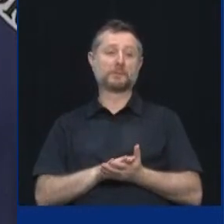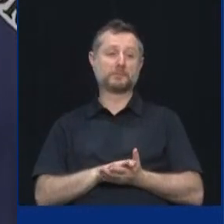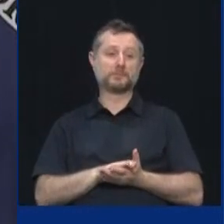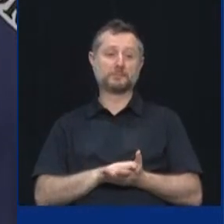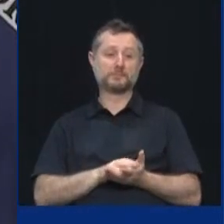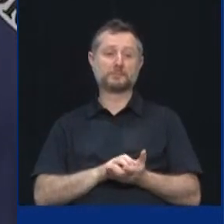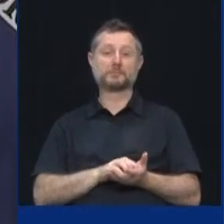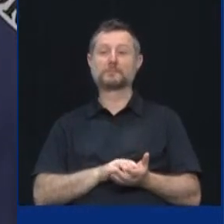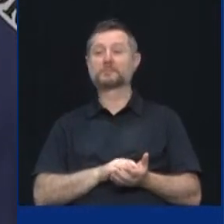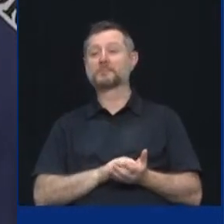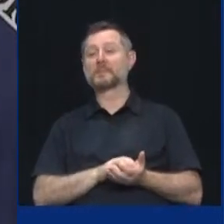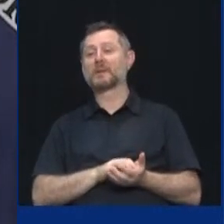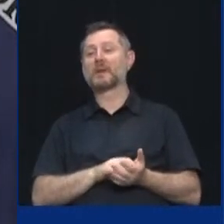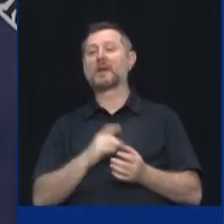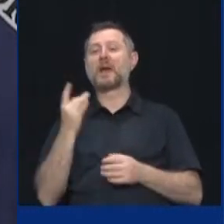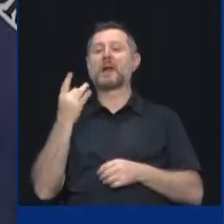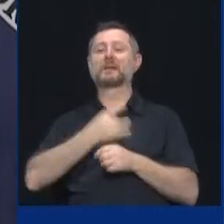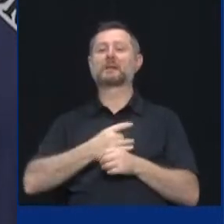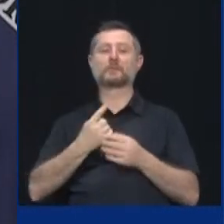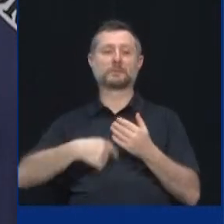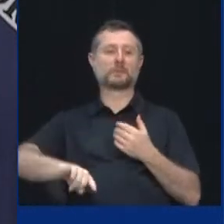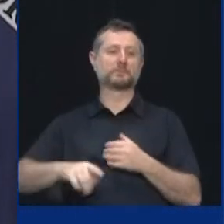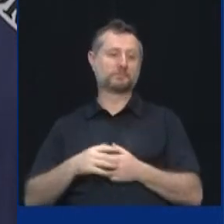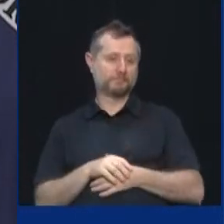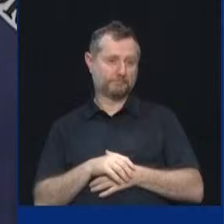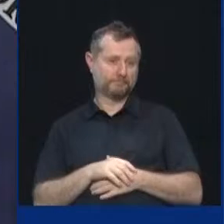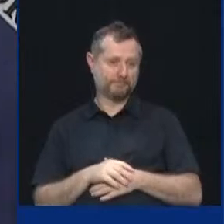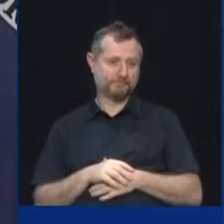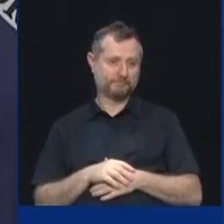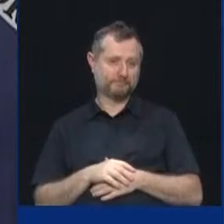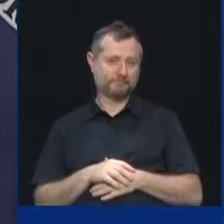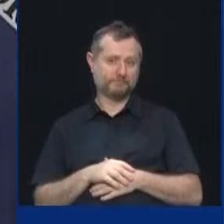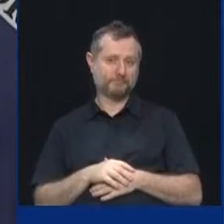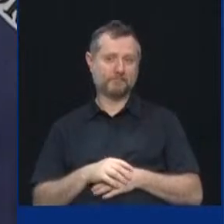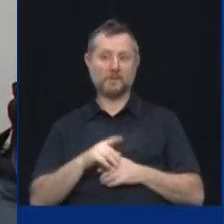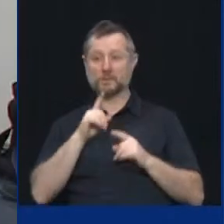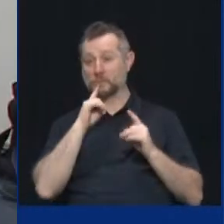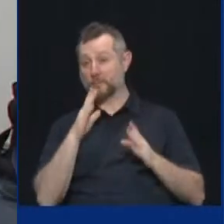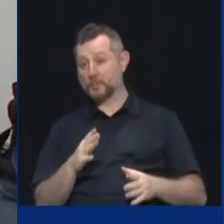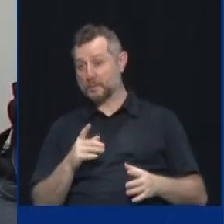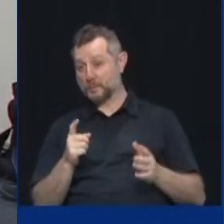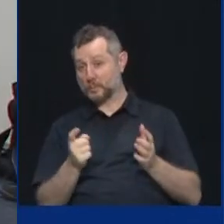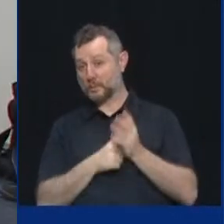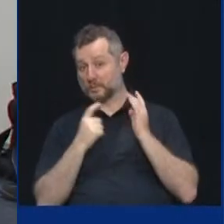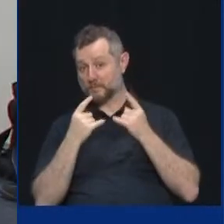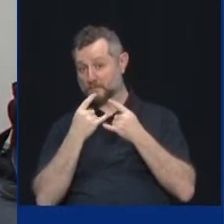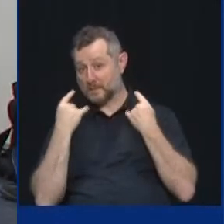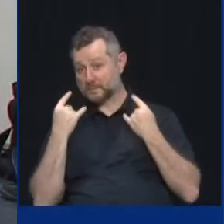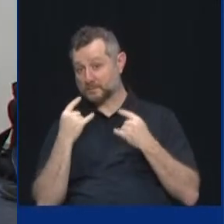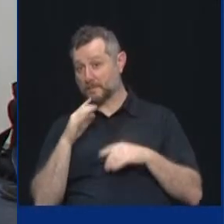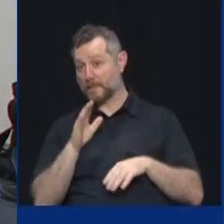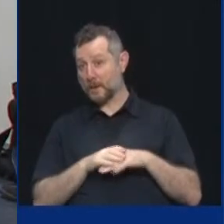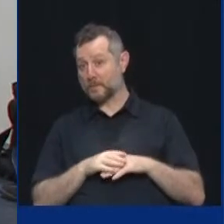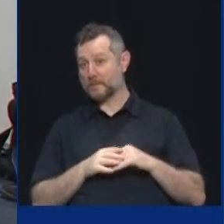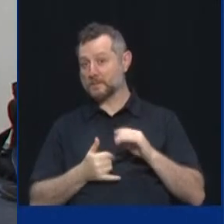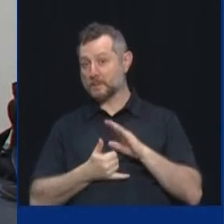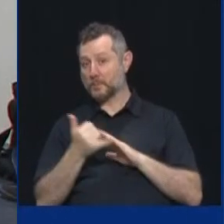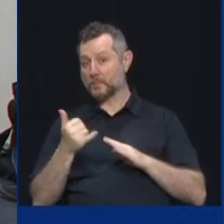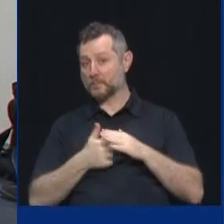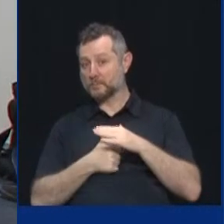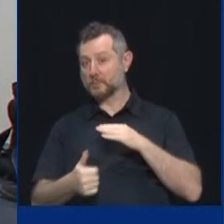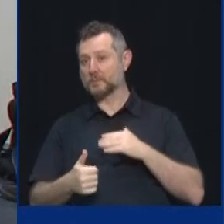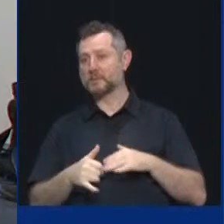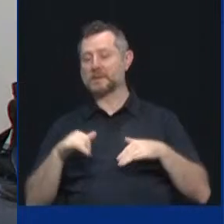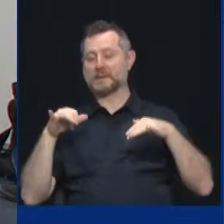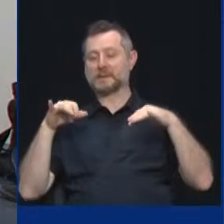8 days. Will you still require masks on mass transit? Yes.